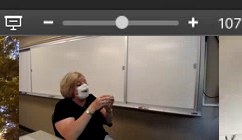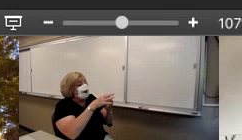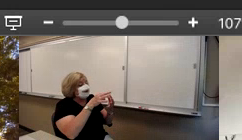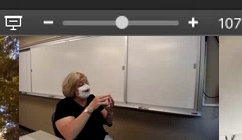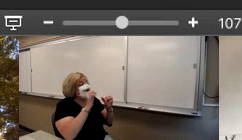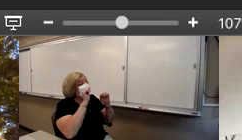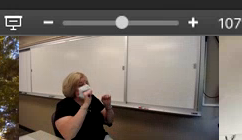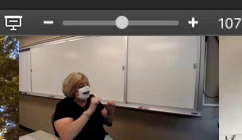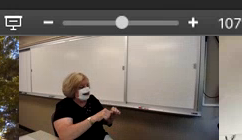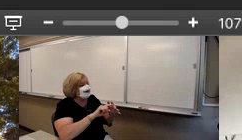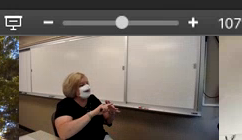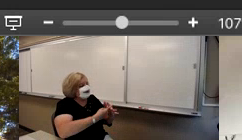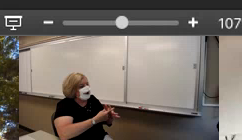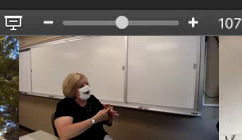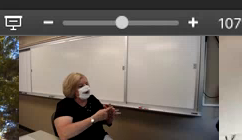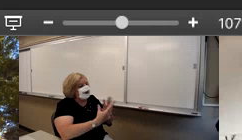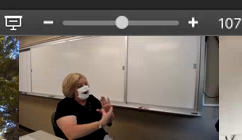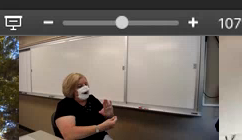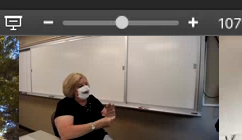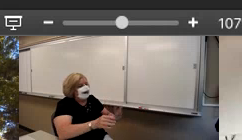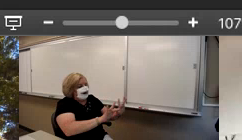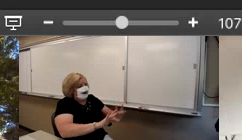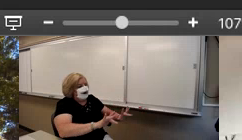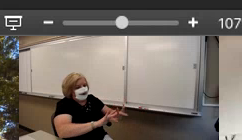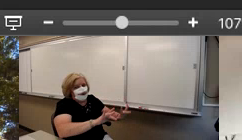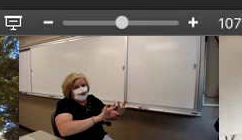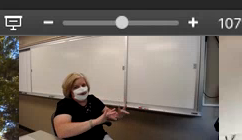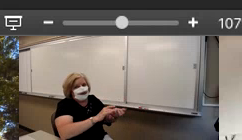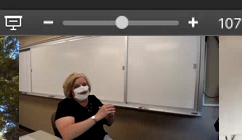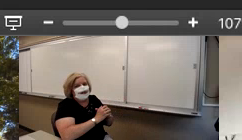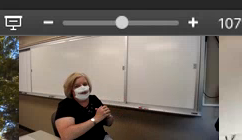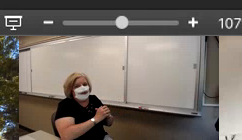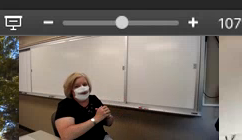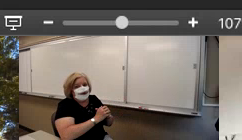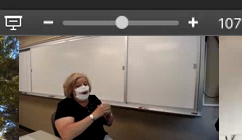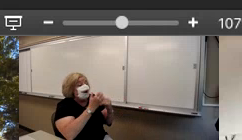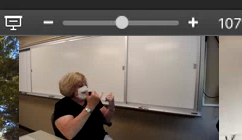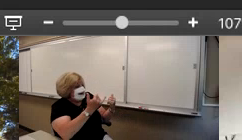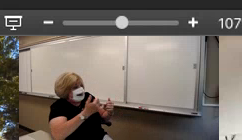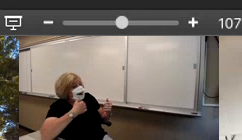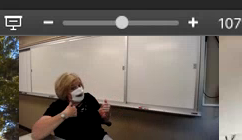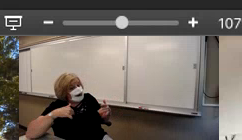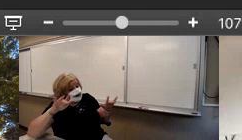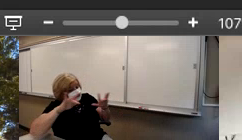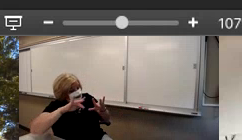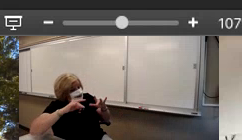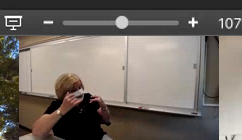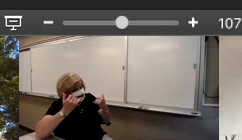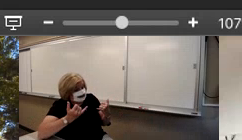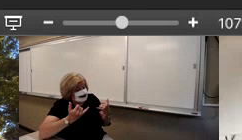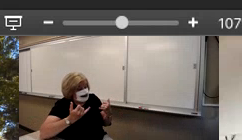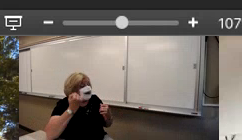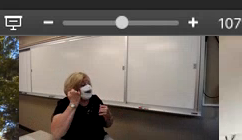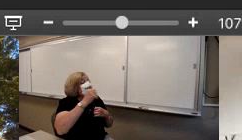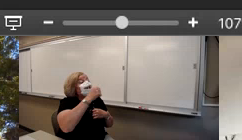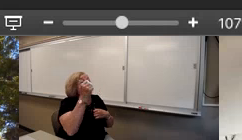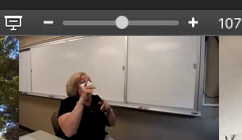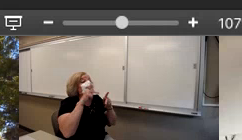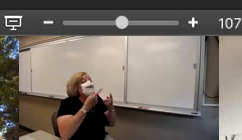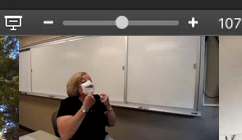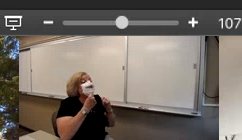you can start recording. So right now, like I'm recording this, right? If somebody else tried to hit